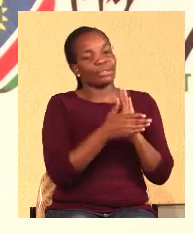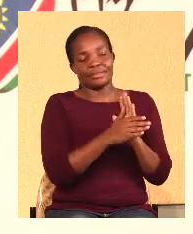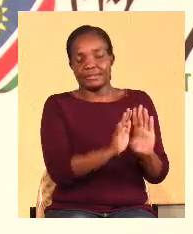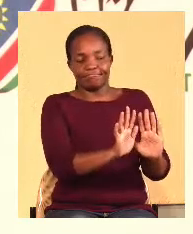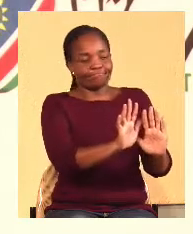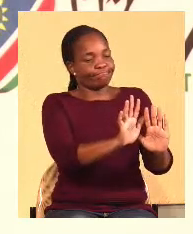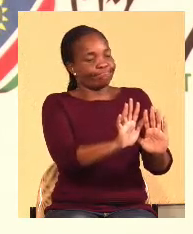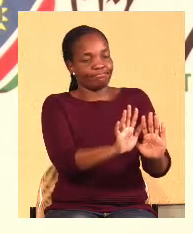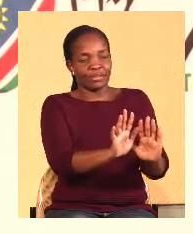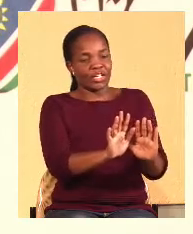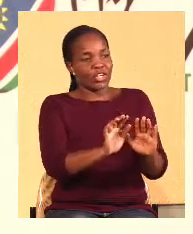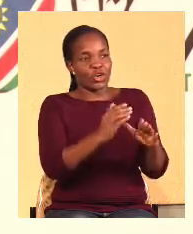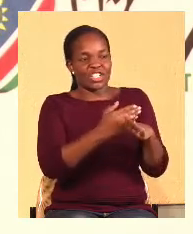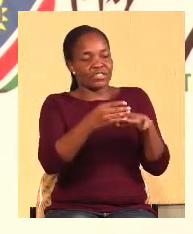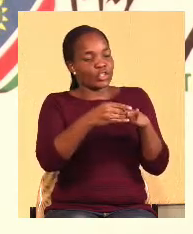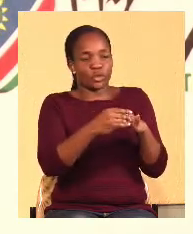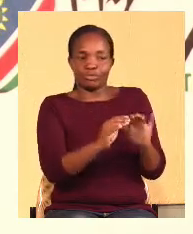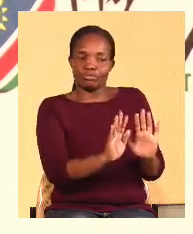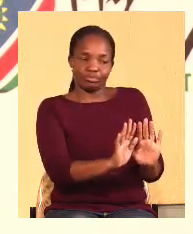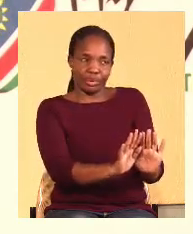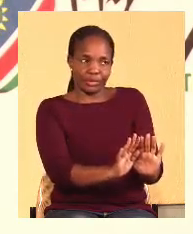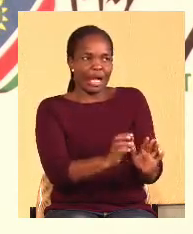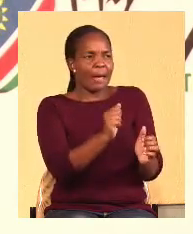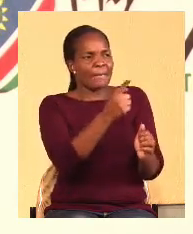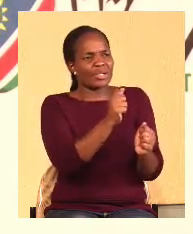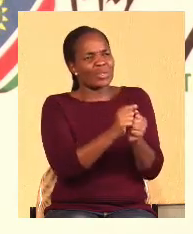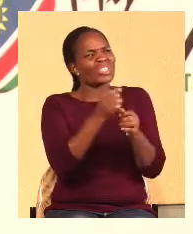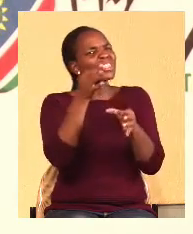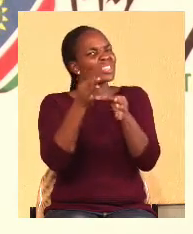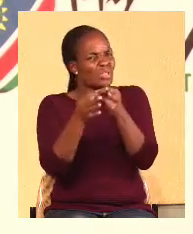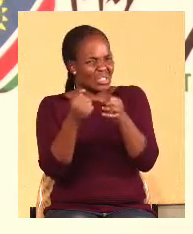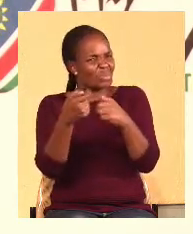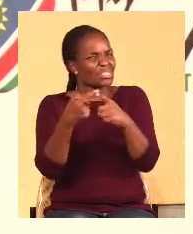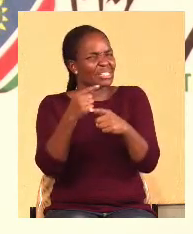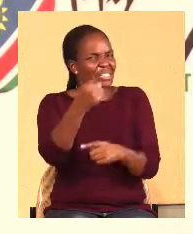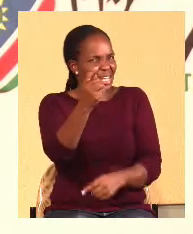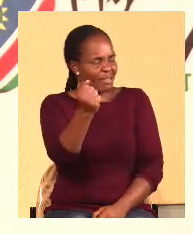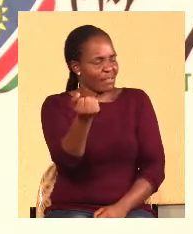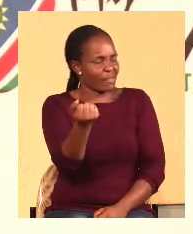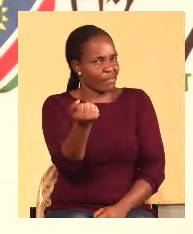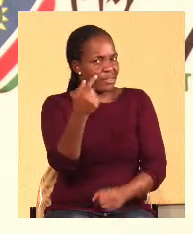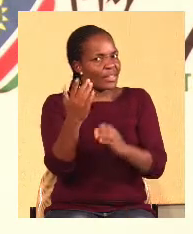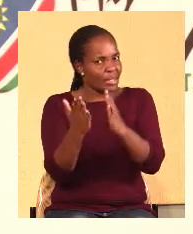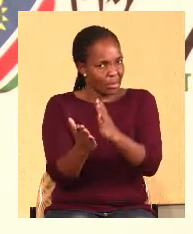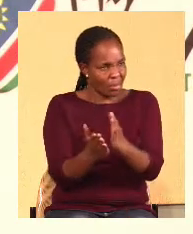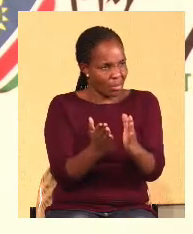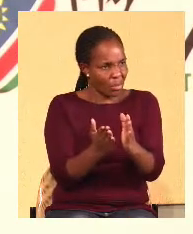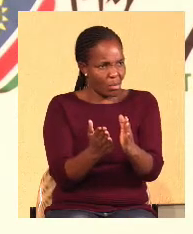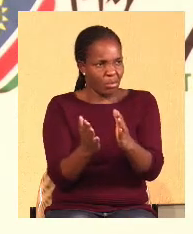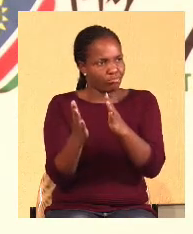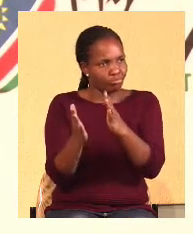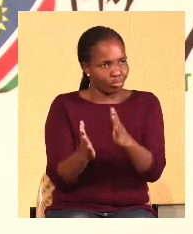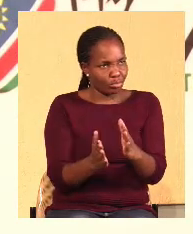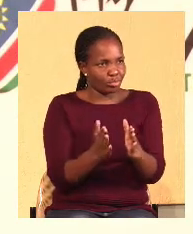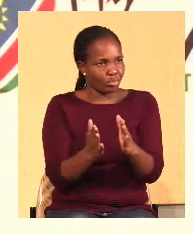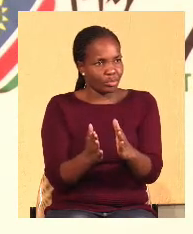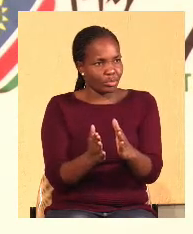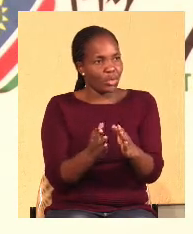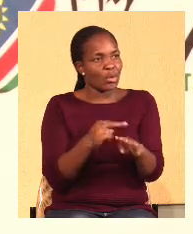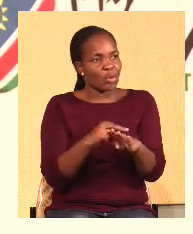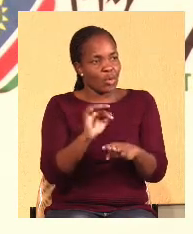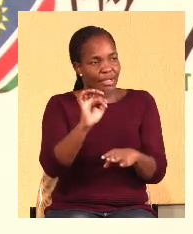conduct ceremonies. Okay. But at court, I think there could be a different processes whereby that can be arranged. But that's subject to those conditions that are also.